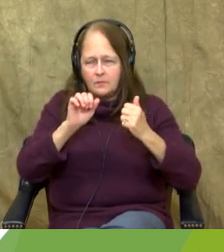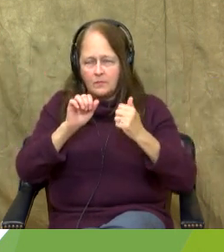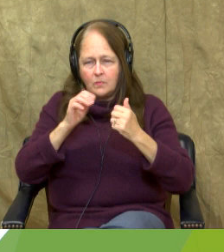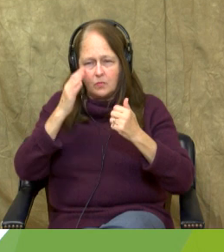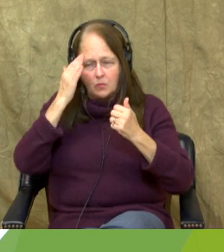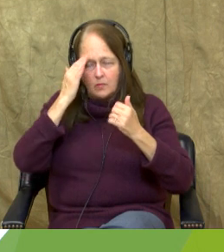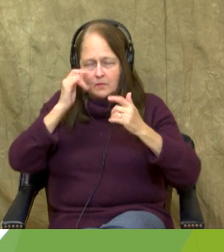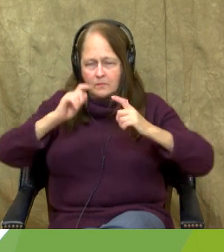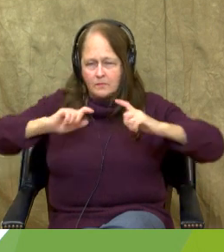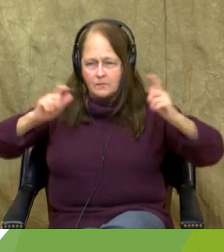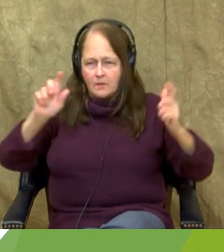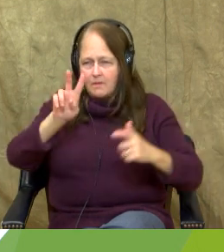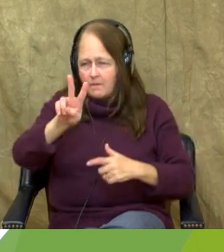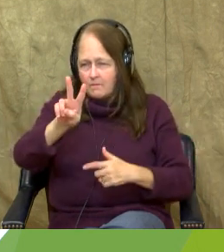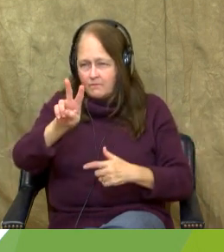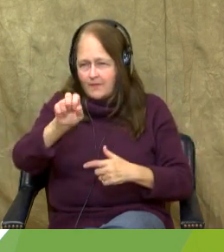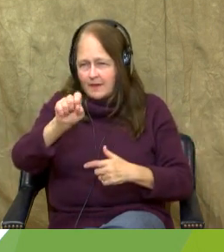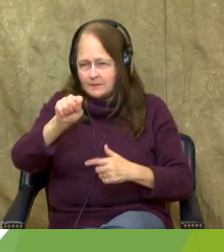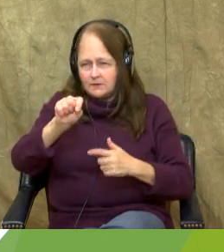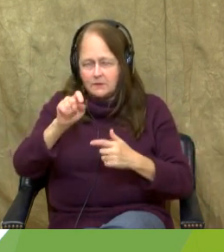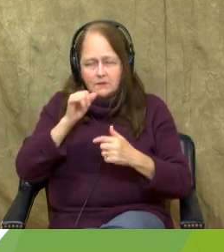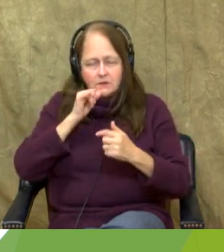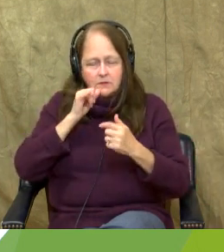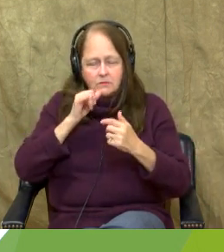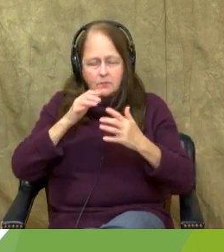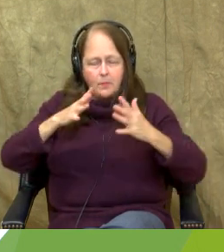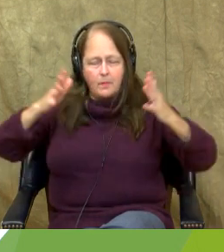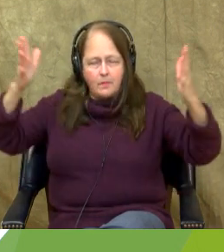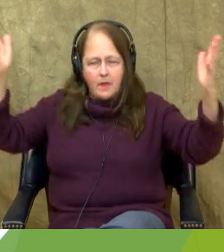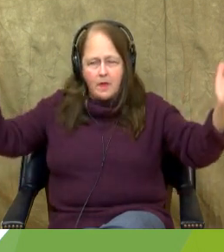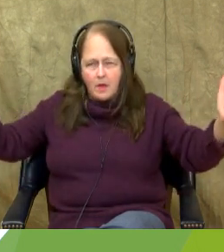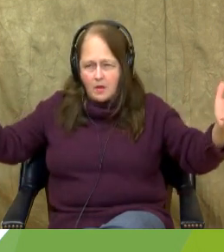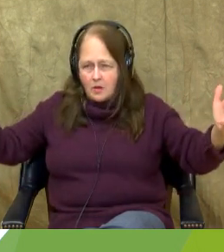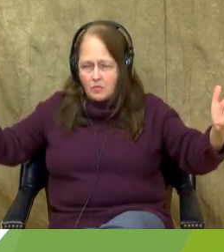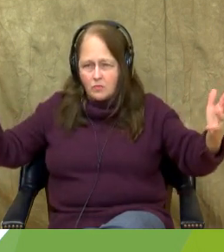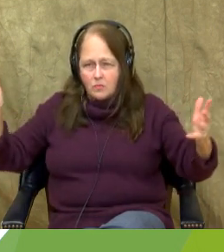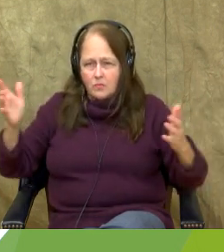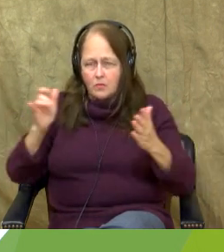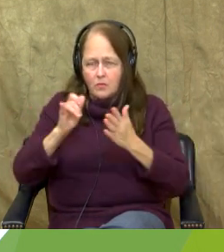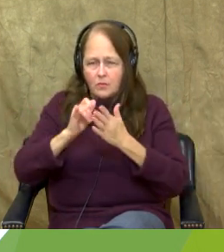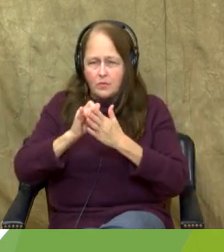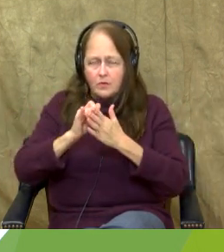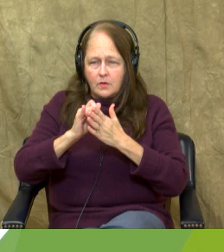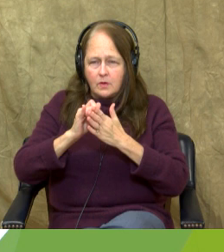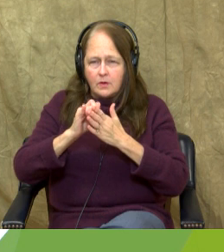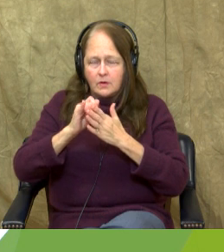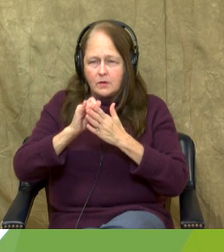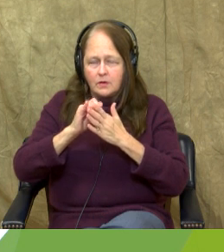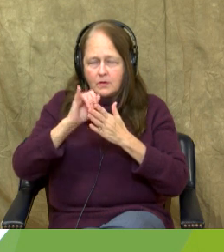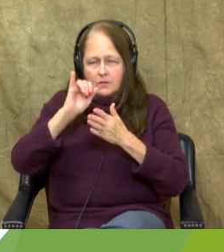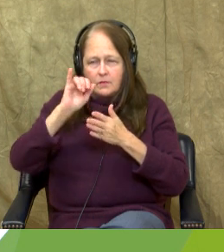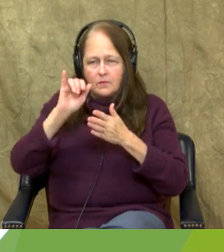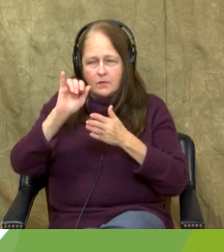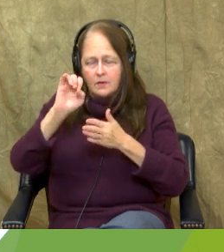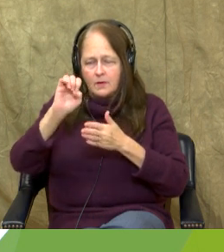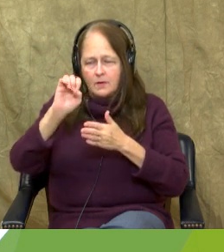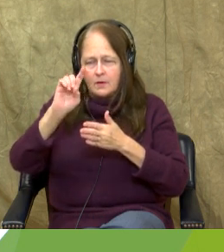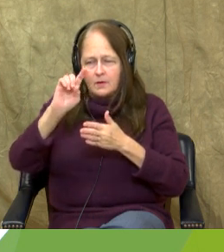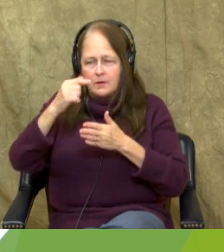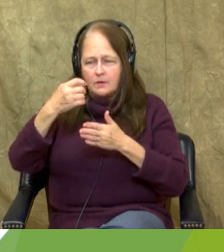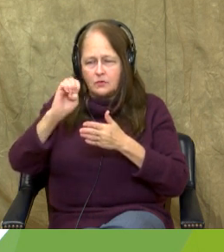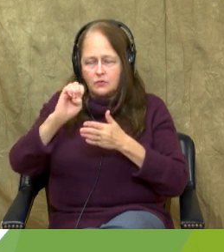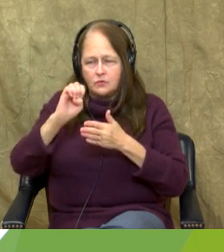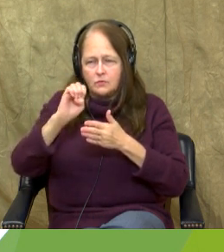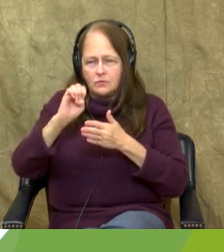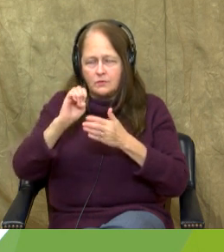We also know that they talked about how vast it was. So when they talked about the universe's edge, an edge is